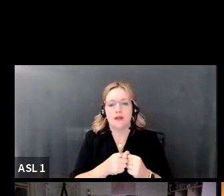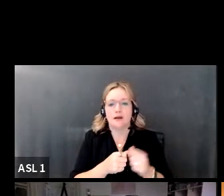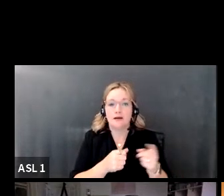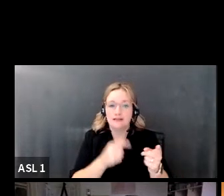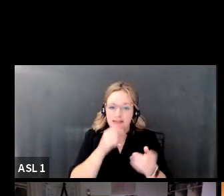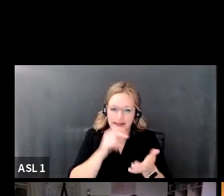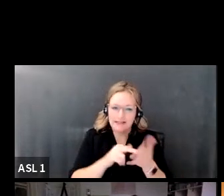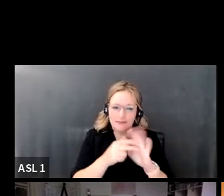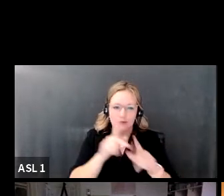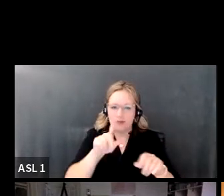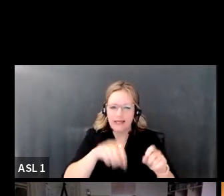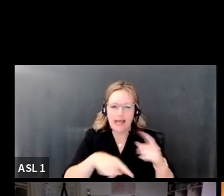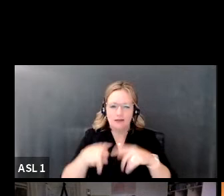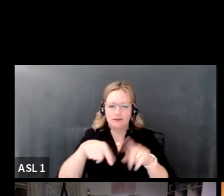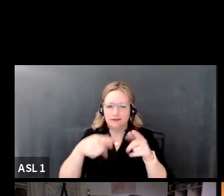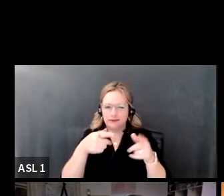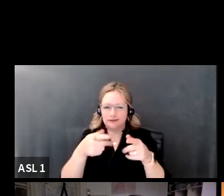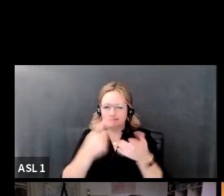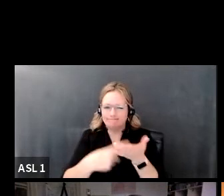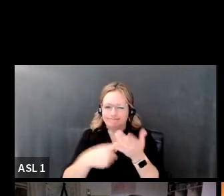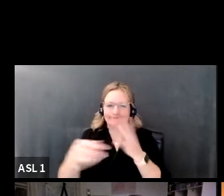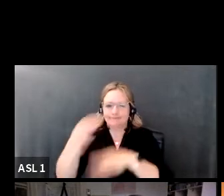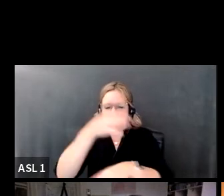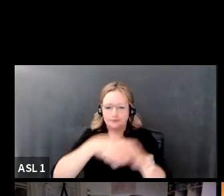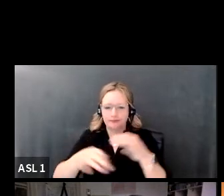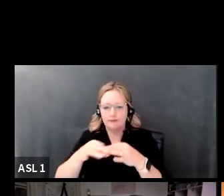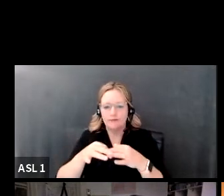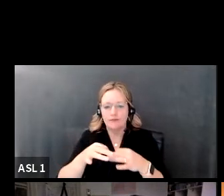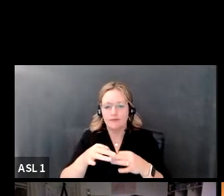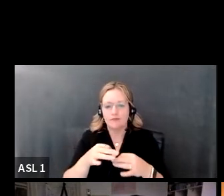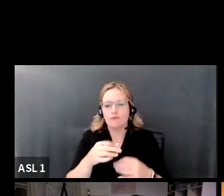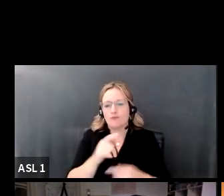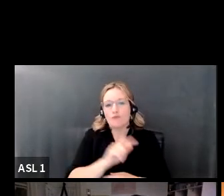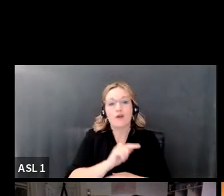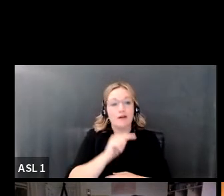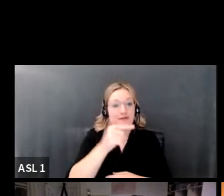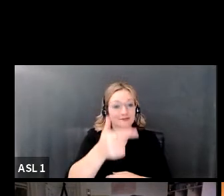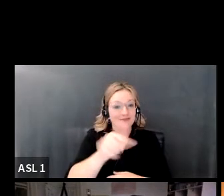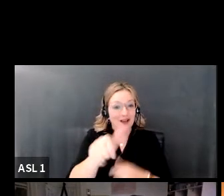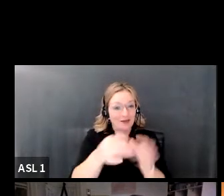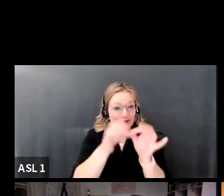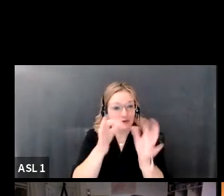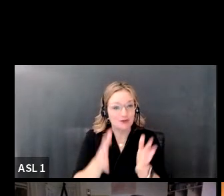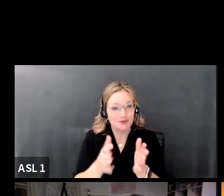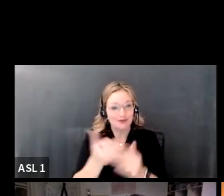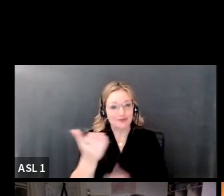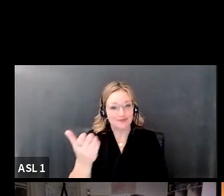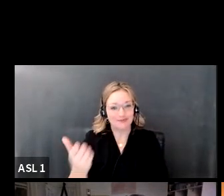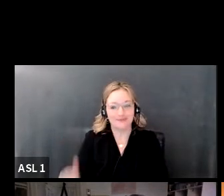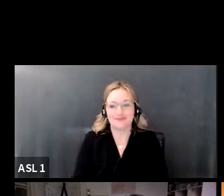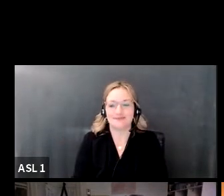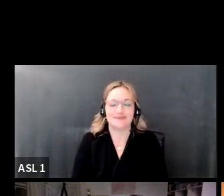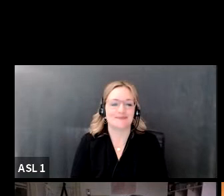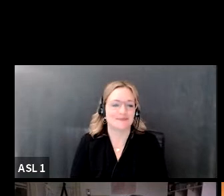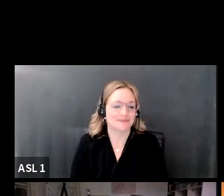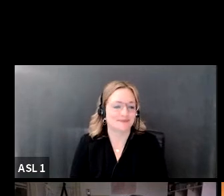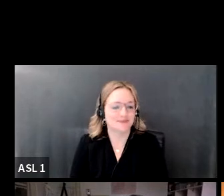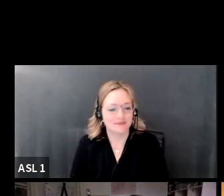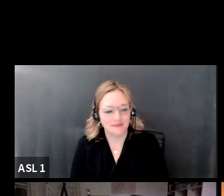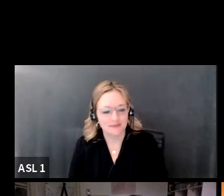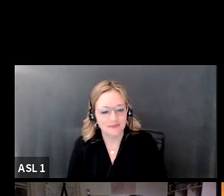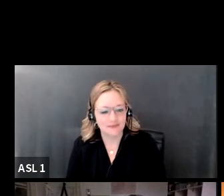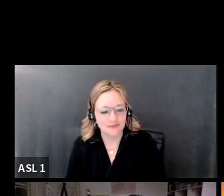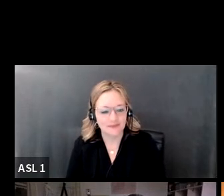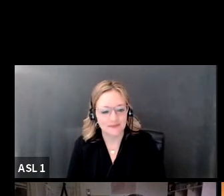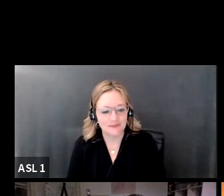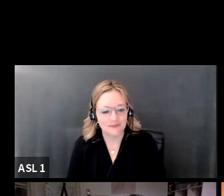be on the table uh anyways that's kind of it i'm just super excited for this like i'm so excited for you guys to go through and like finally comb out all the stuff and i just